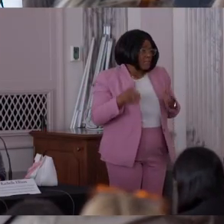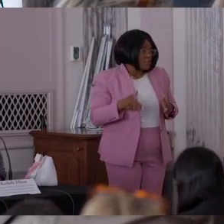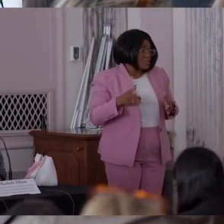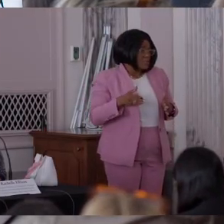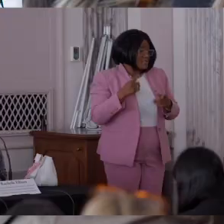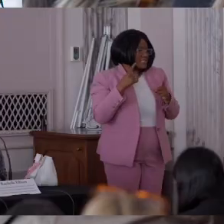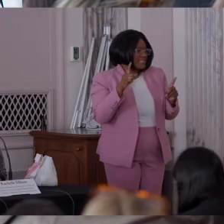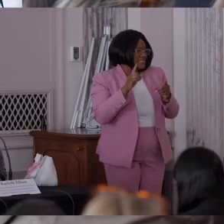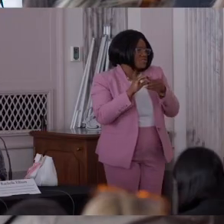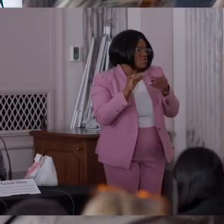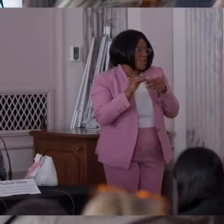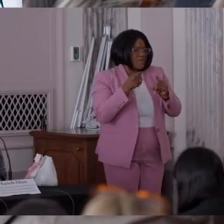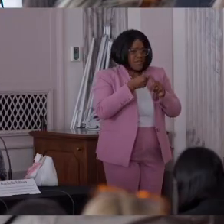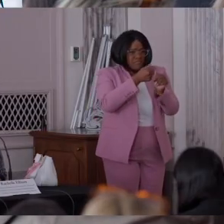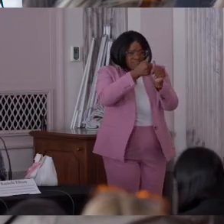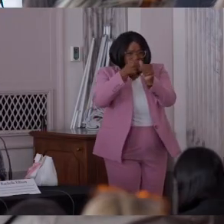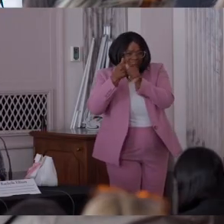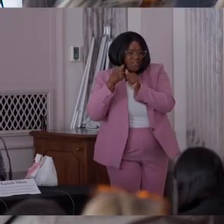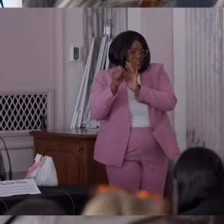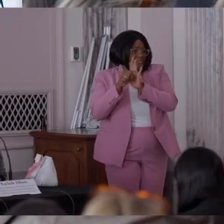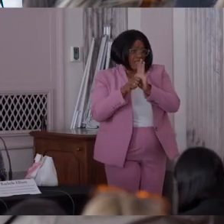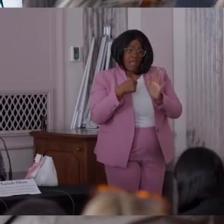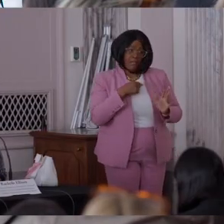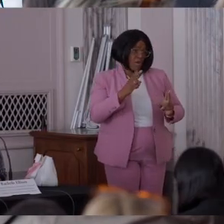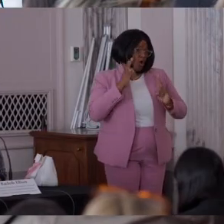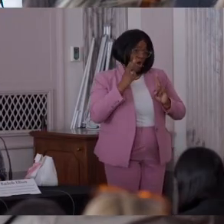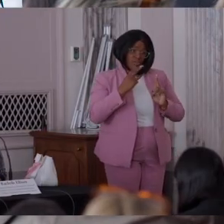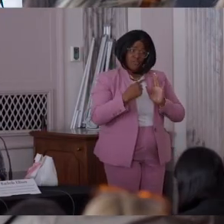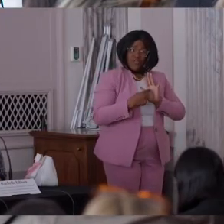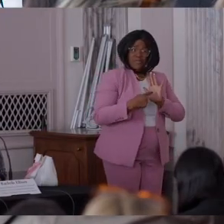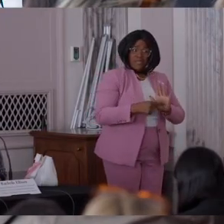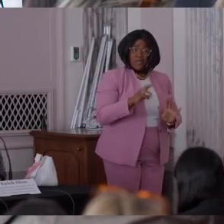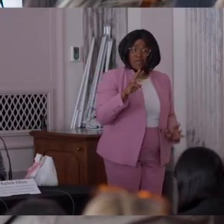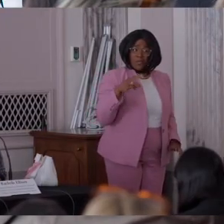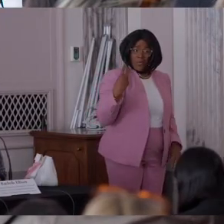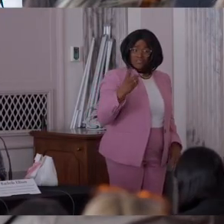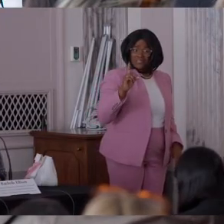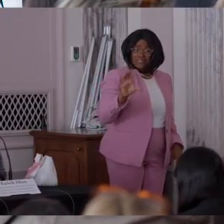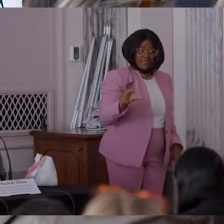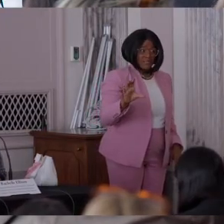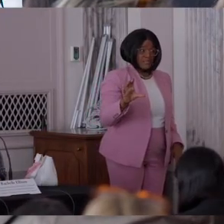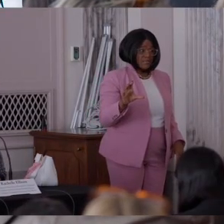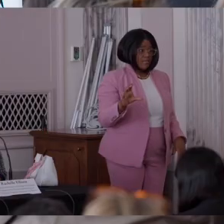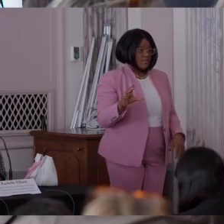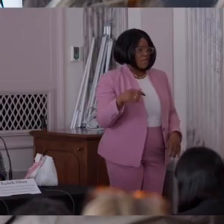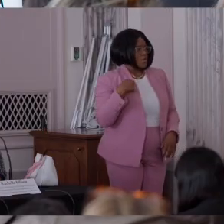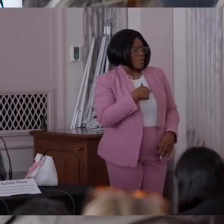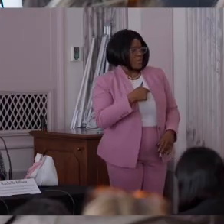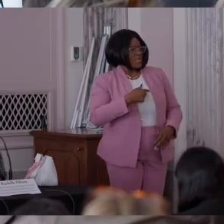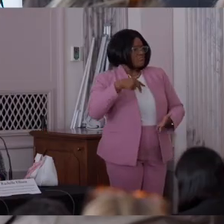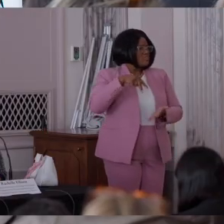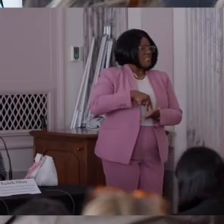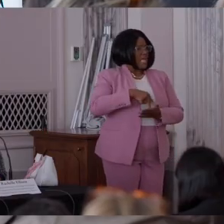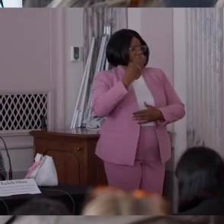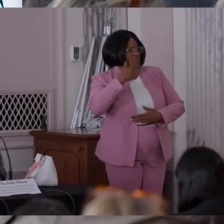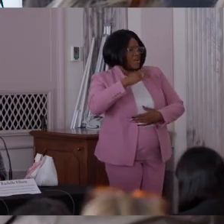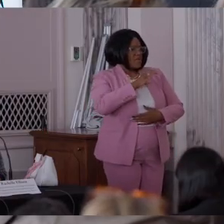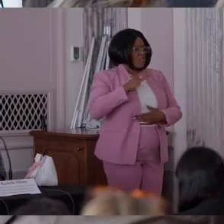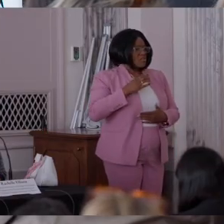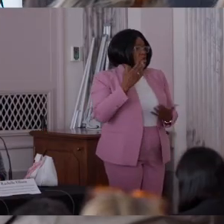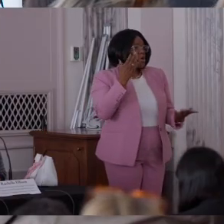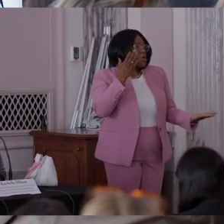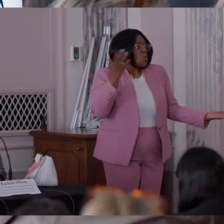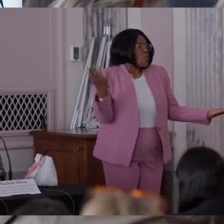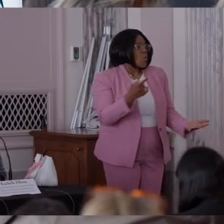a success story from every single state. I'd be honored to represent Washington, D.C., and have us stand before Congress, because what can they say if